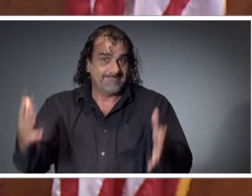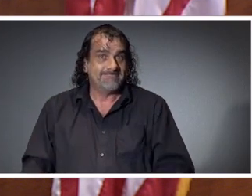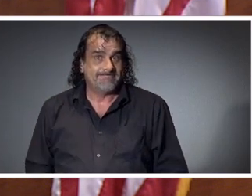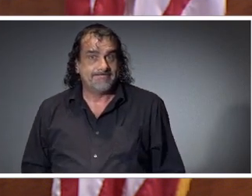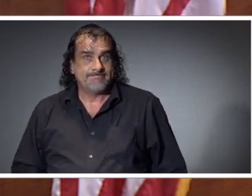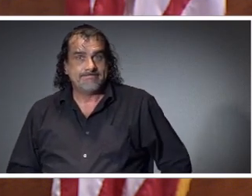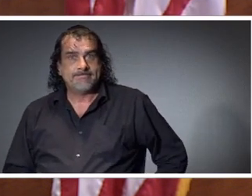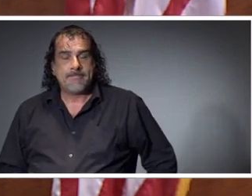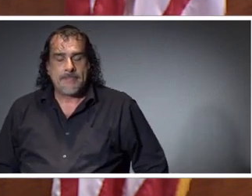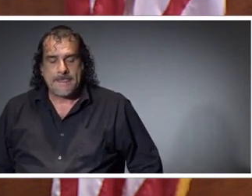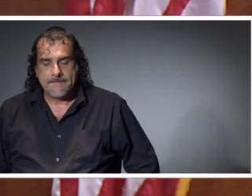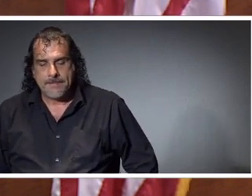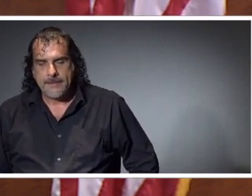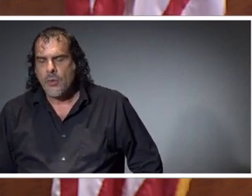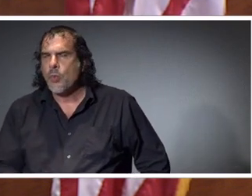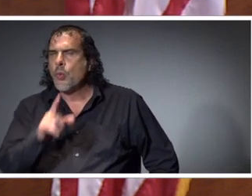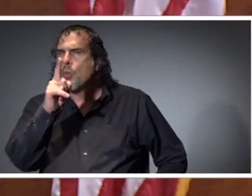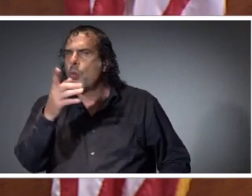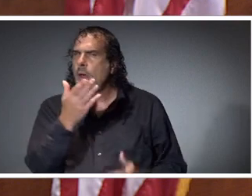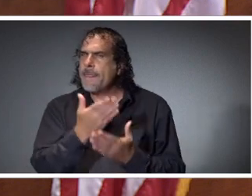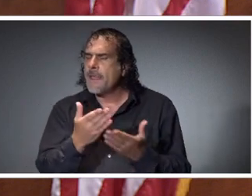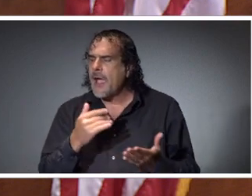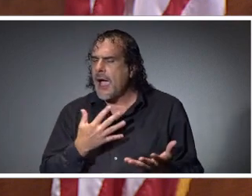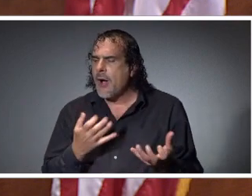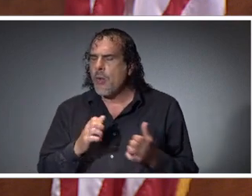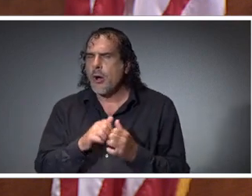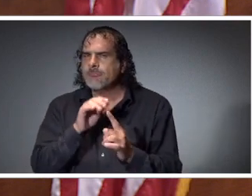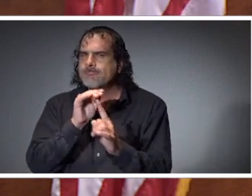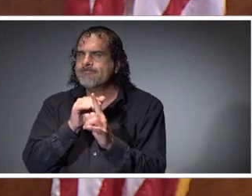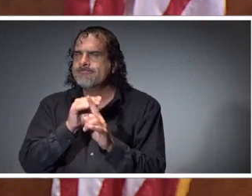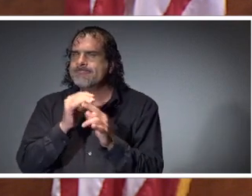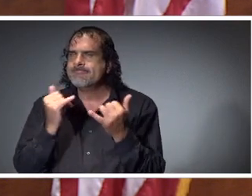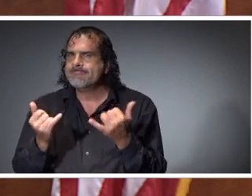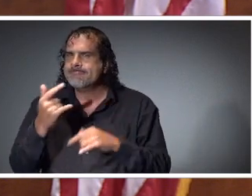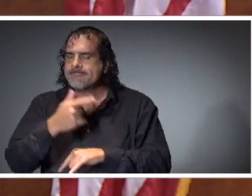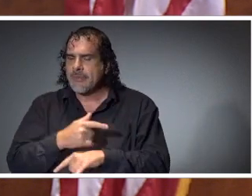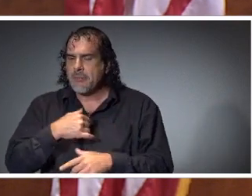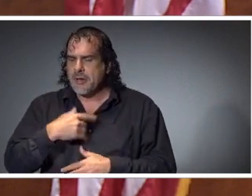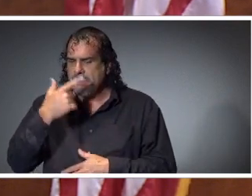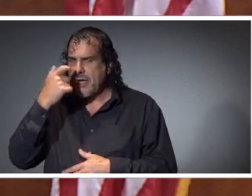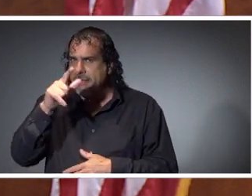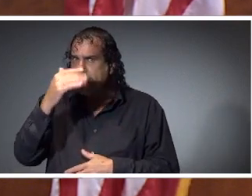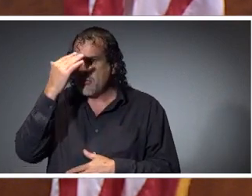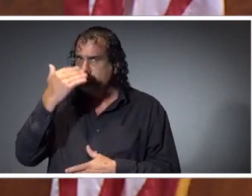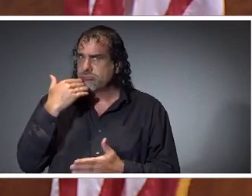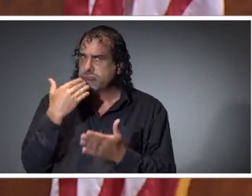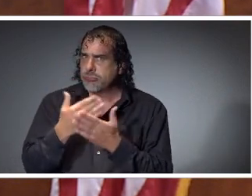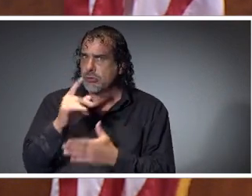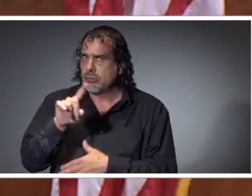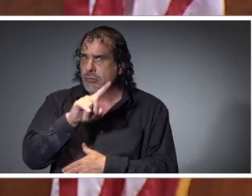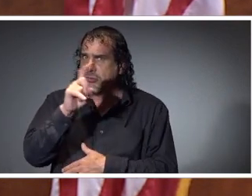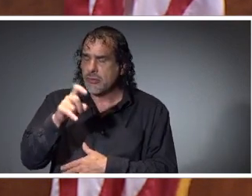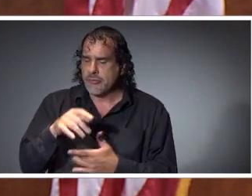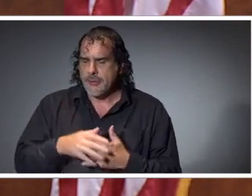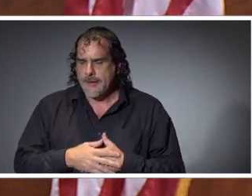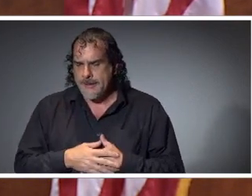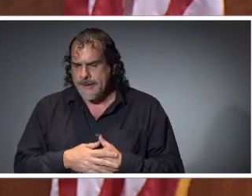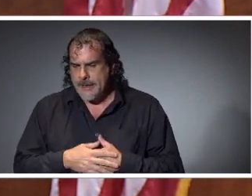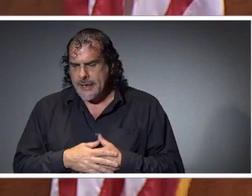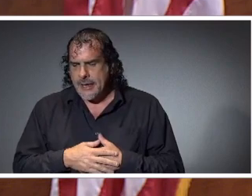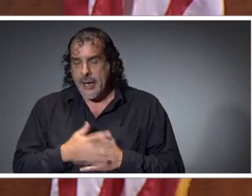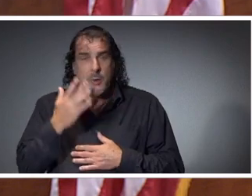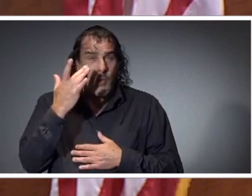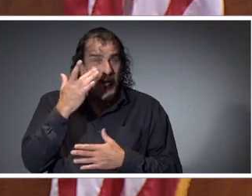conference. One of the things that I do want to just mention, Dave, because I thought your question was a good one, and the premise behind it is